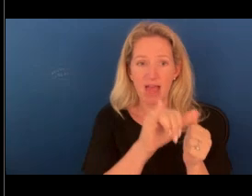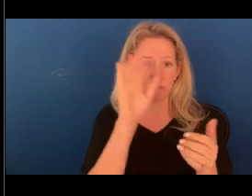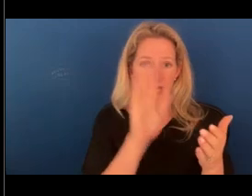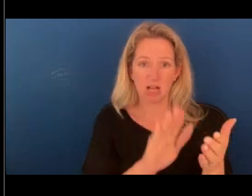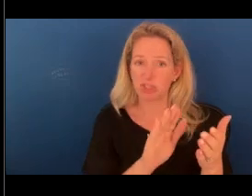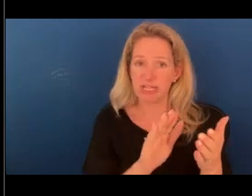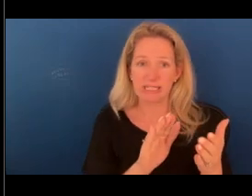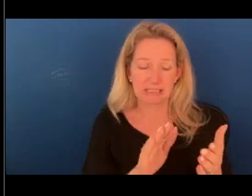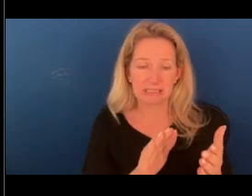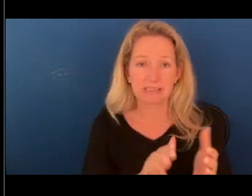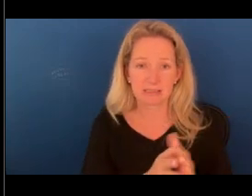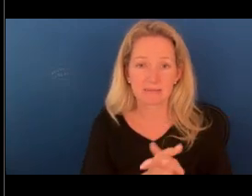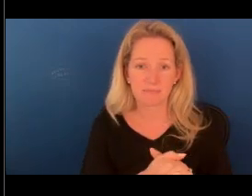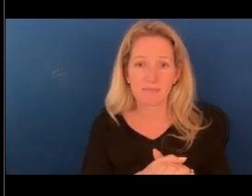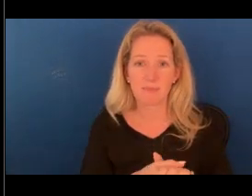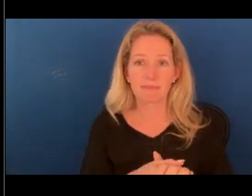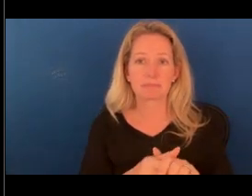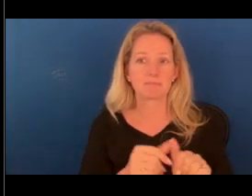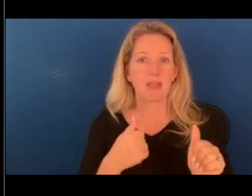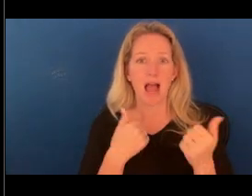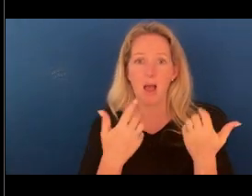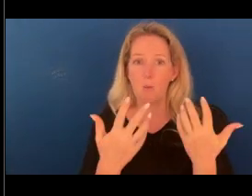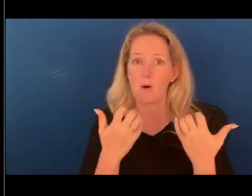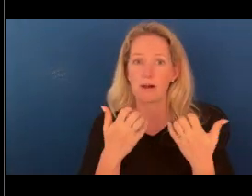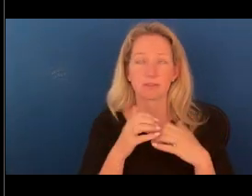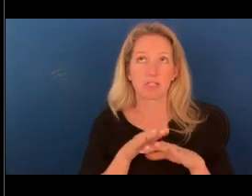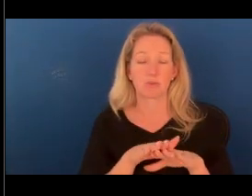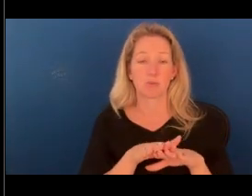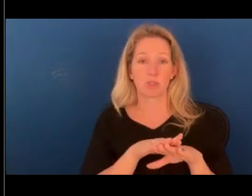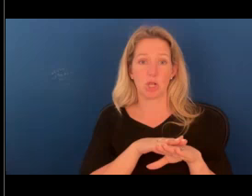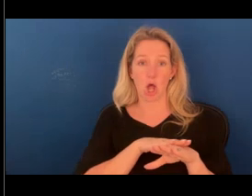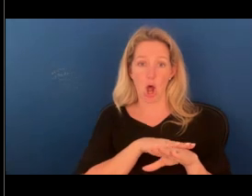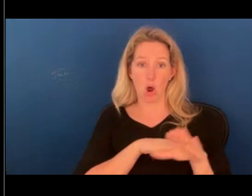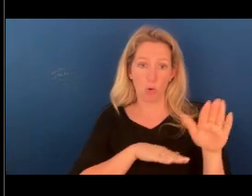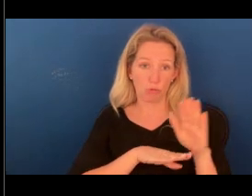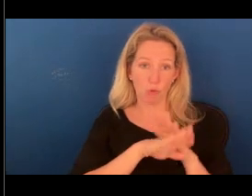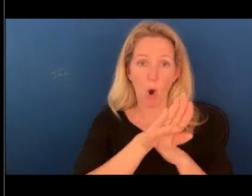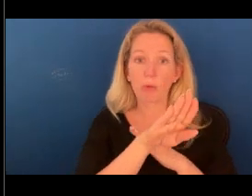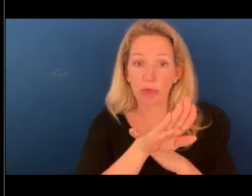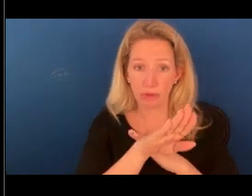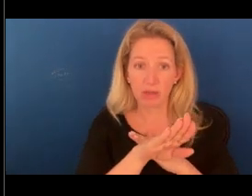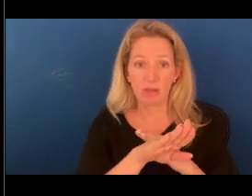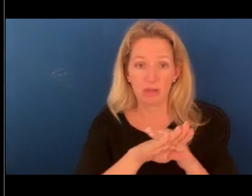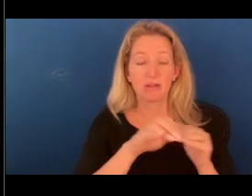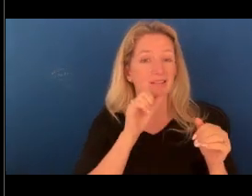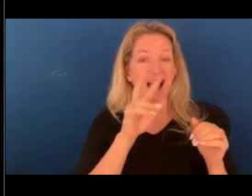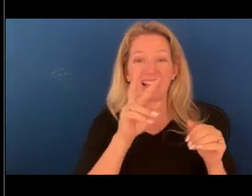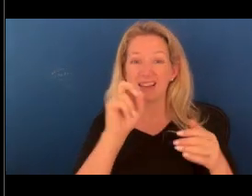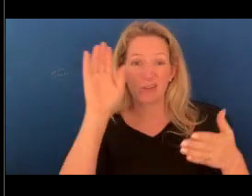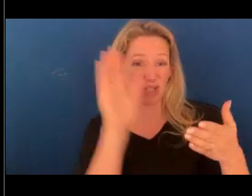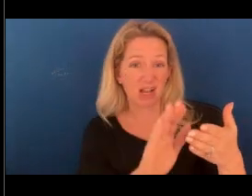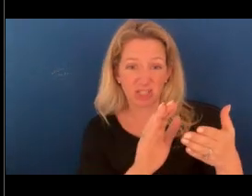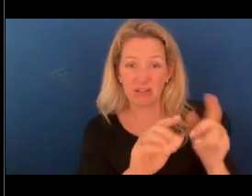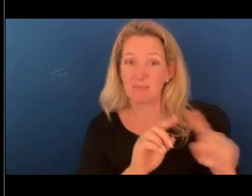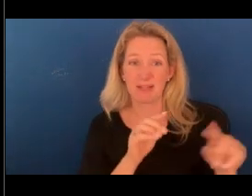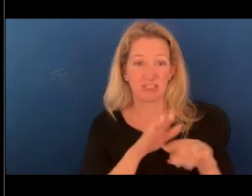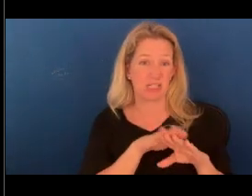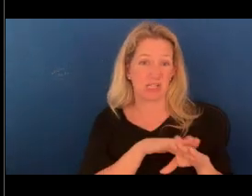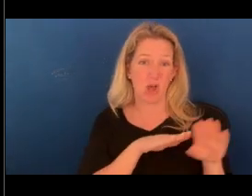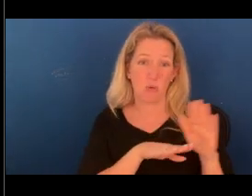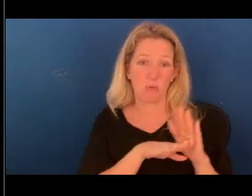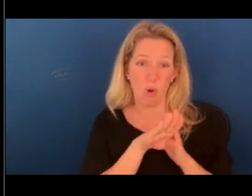right? I'm just talking about slowing the rate of growth right now. And it's going to take a while before we get